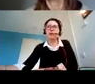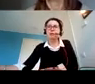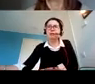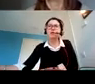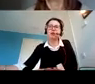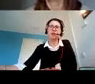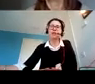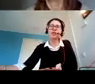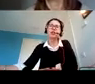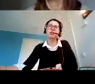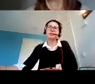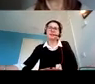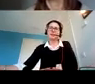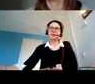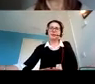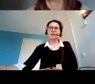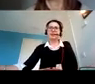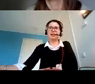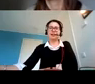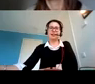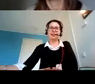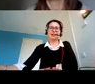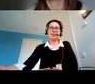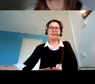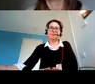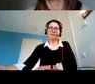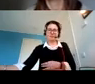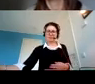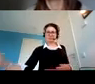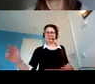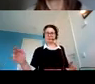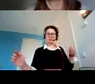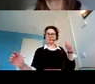remember you have 10 minutes for your intervention. Many thanks, Maddalena.